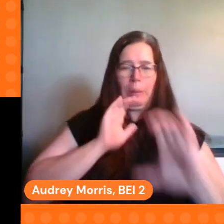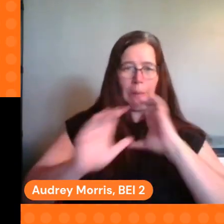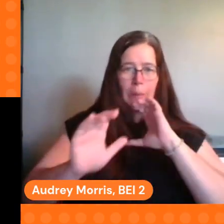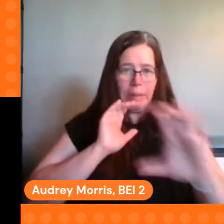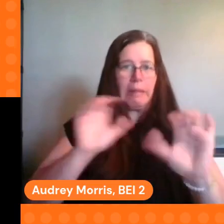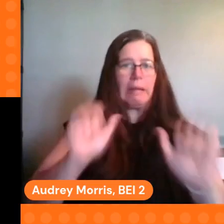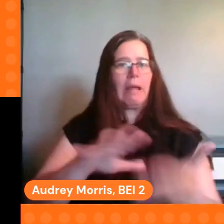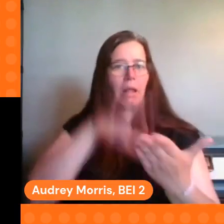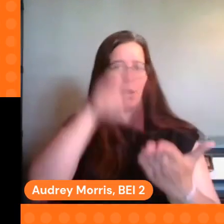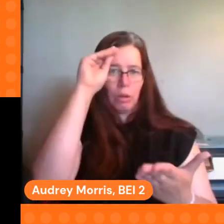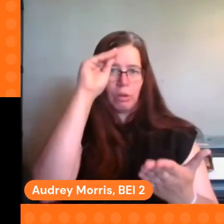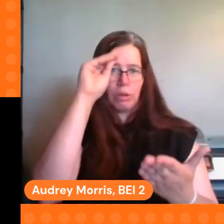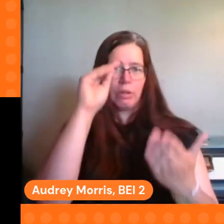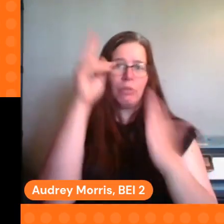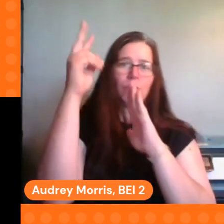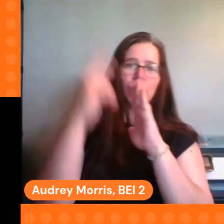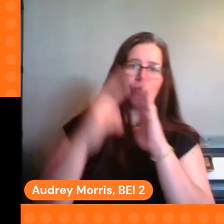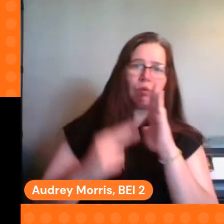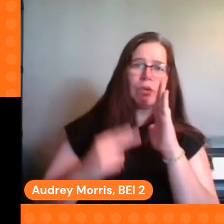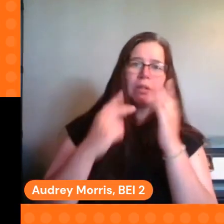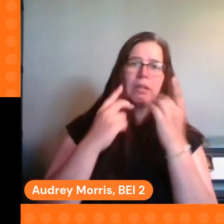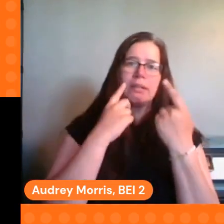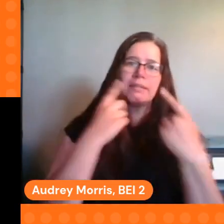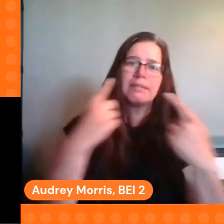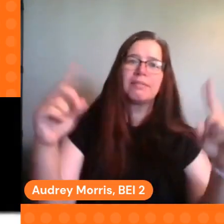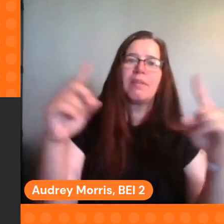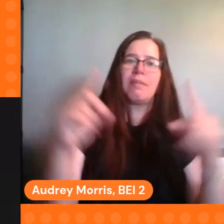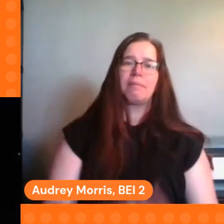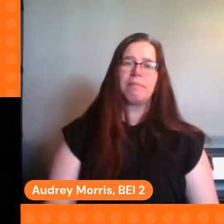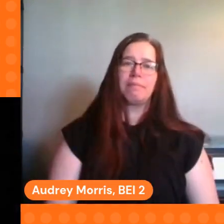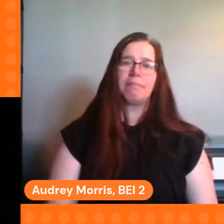learn, create, and thrive.